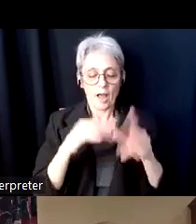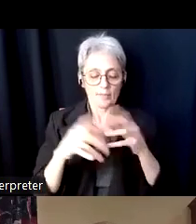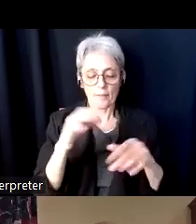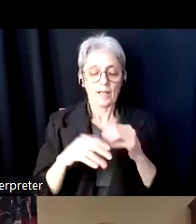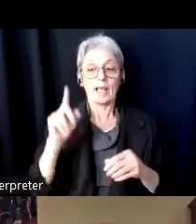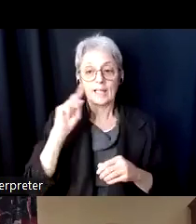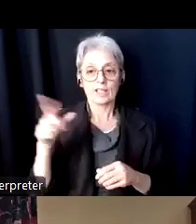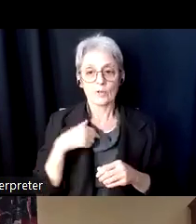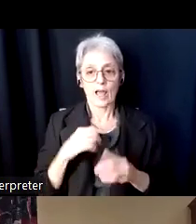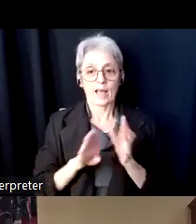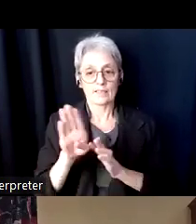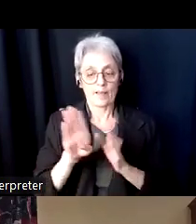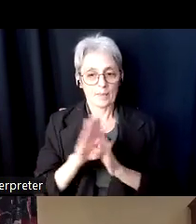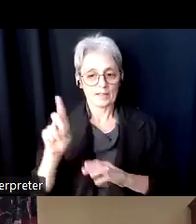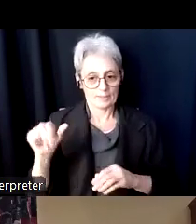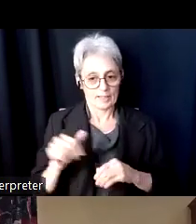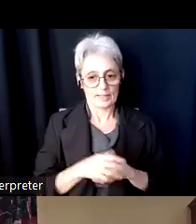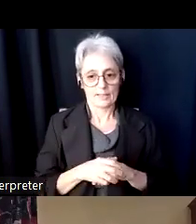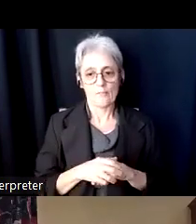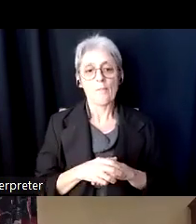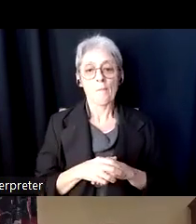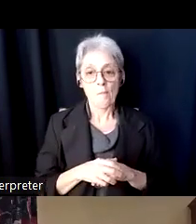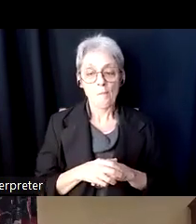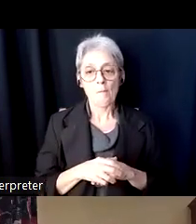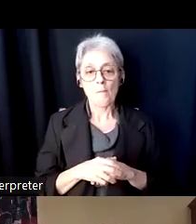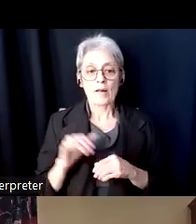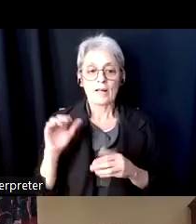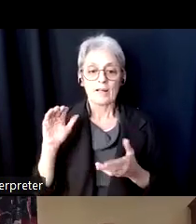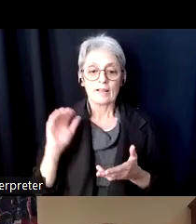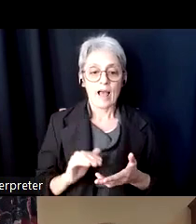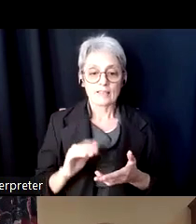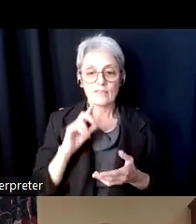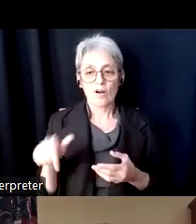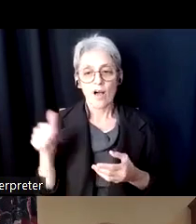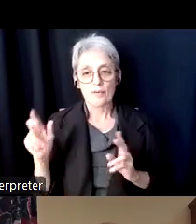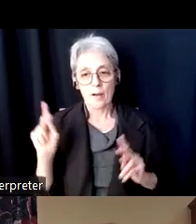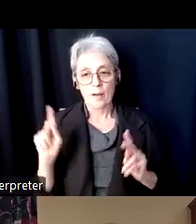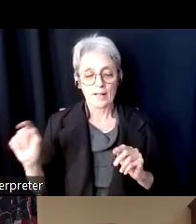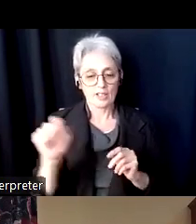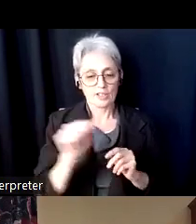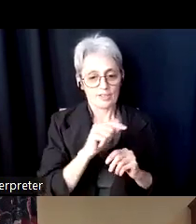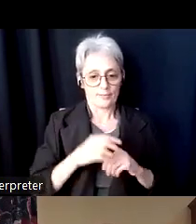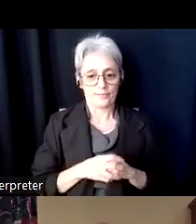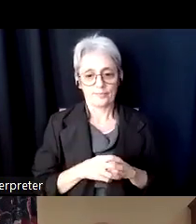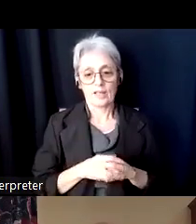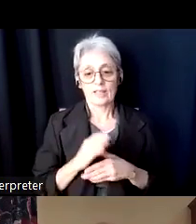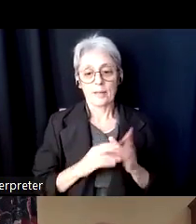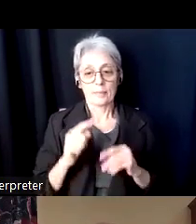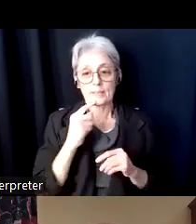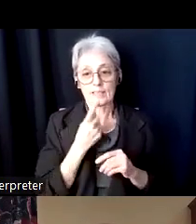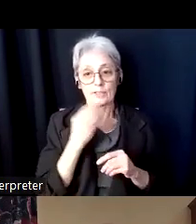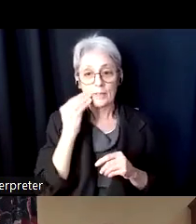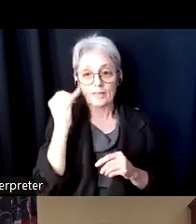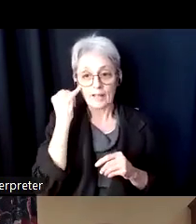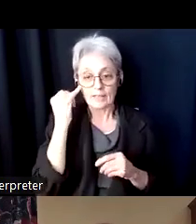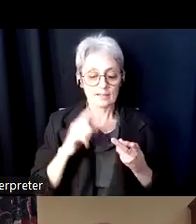disabilities. It's less available as an option for other populations. So for instance, people with serious mental illness, children who are